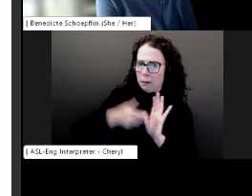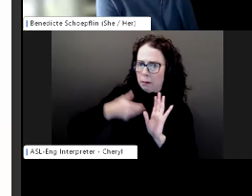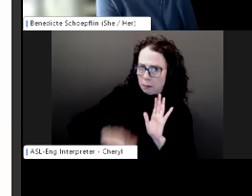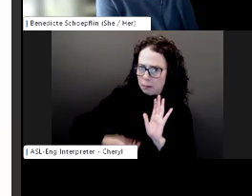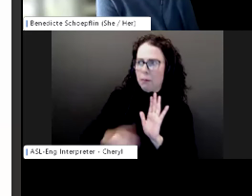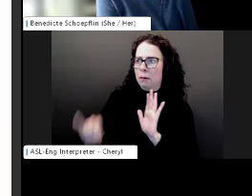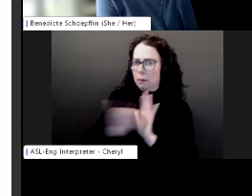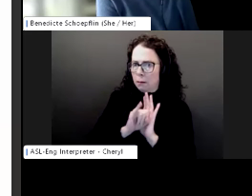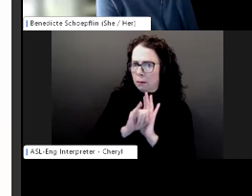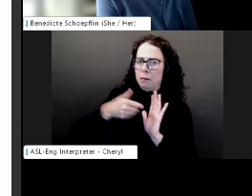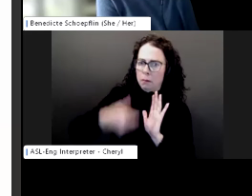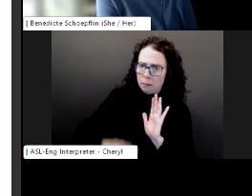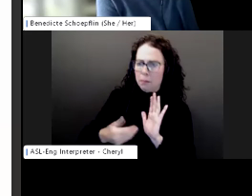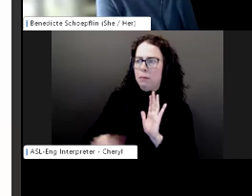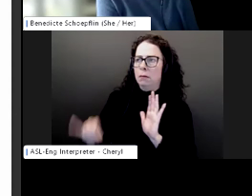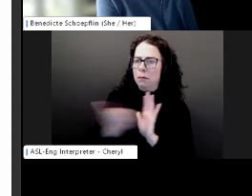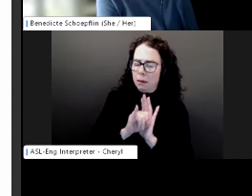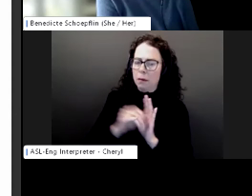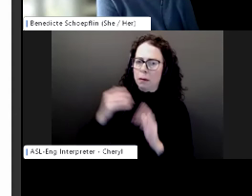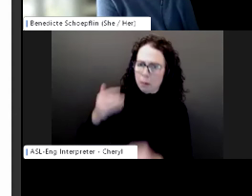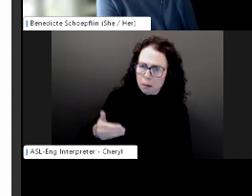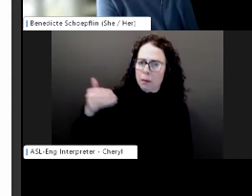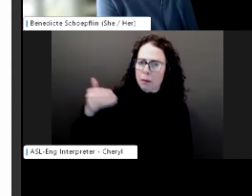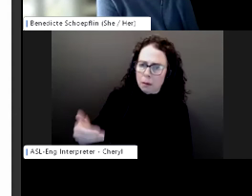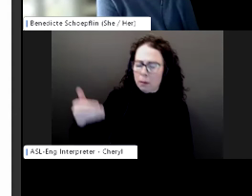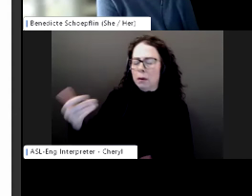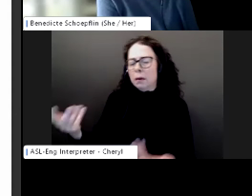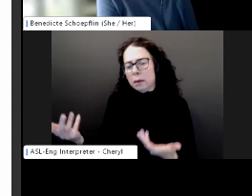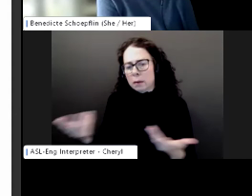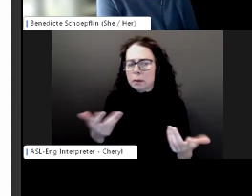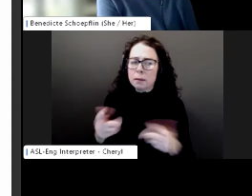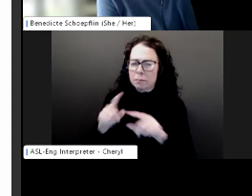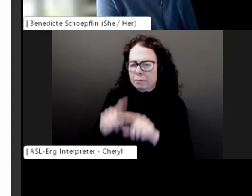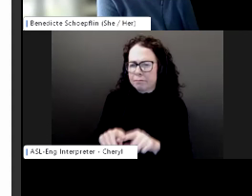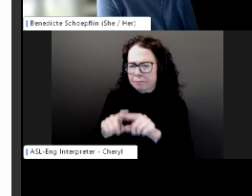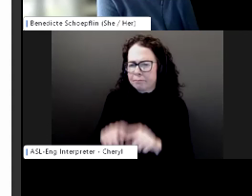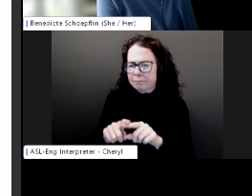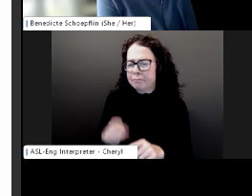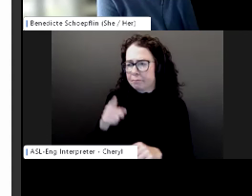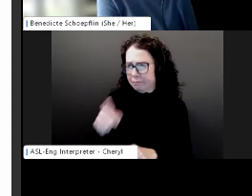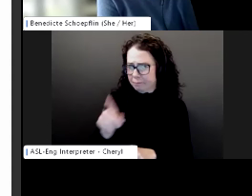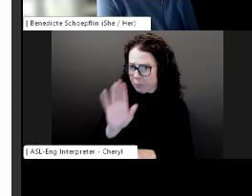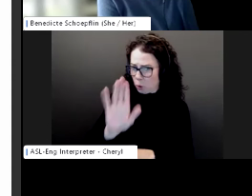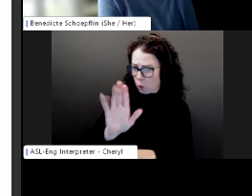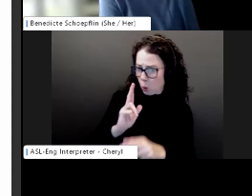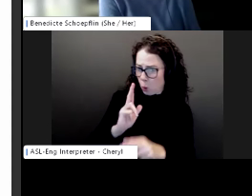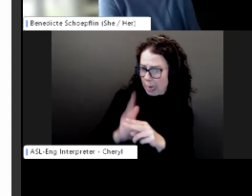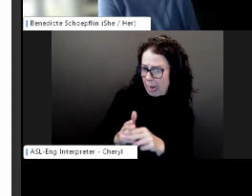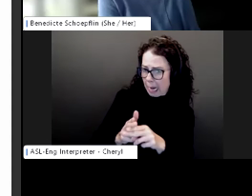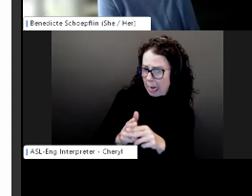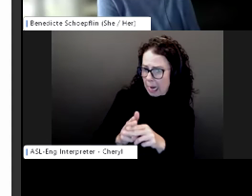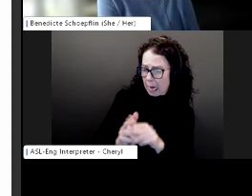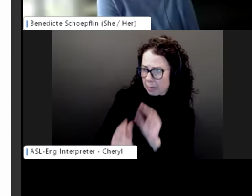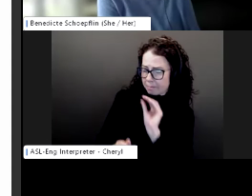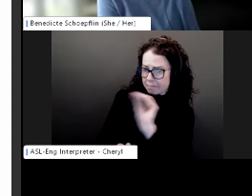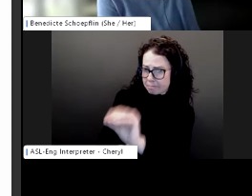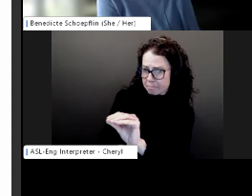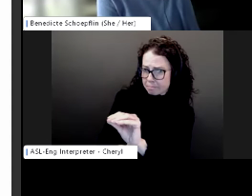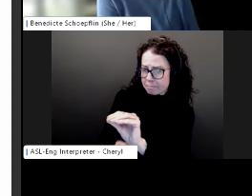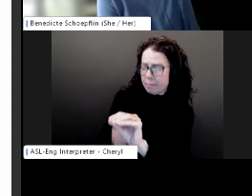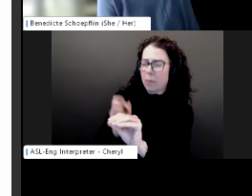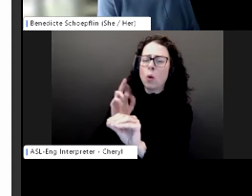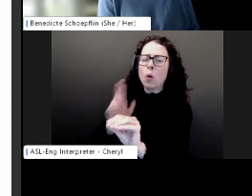you want to put your name right next to a request or make that request under a